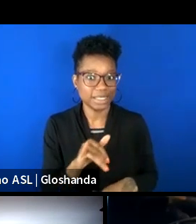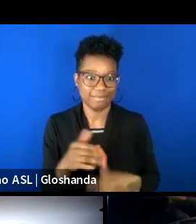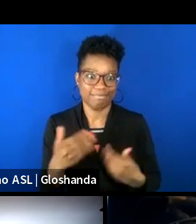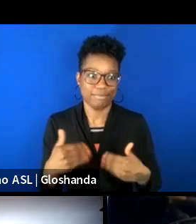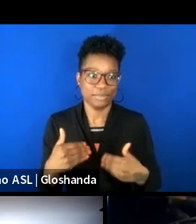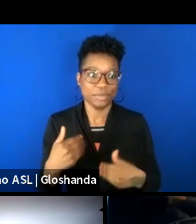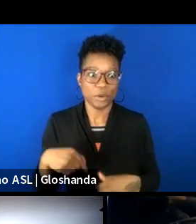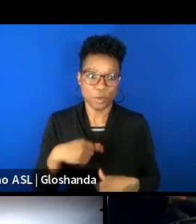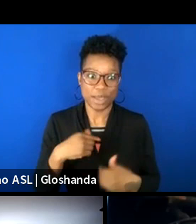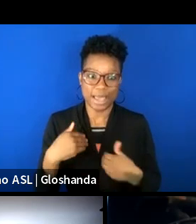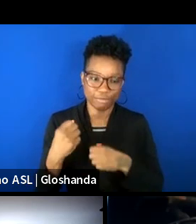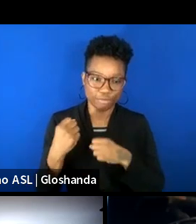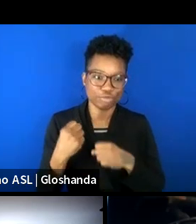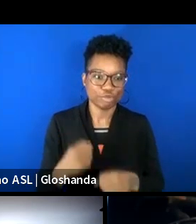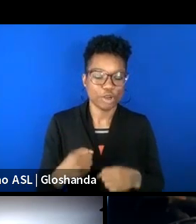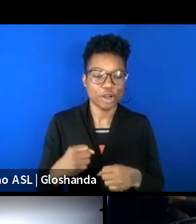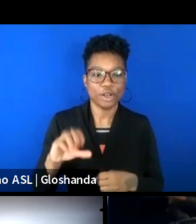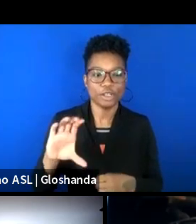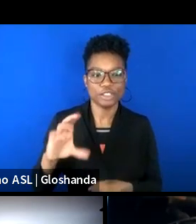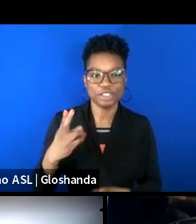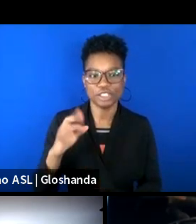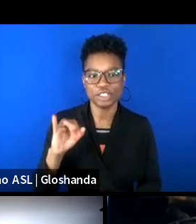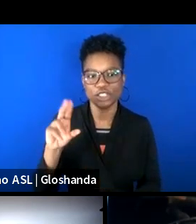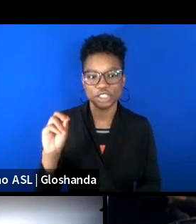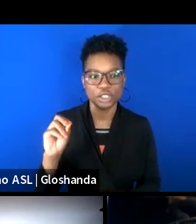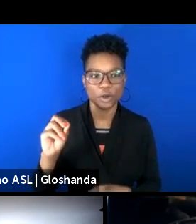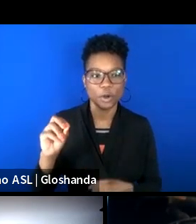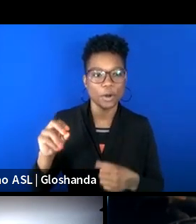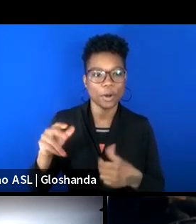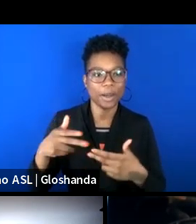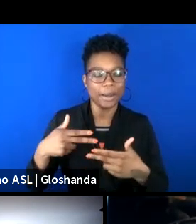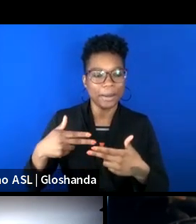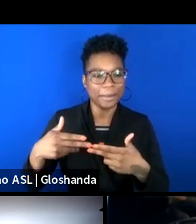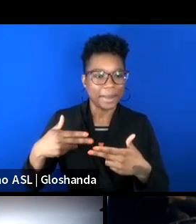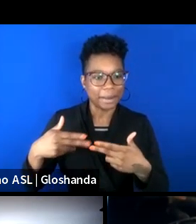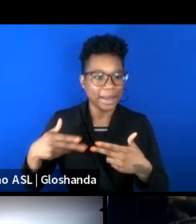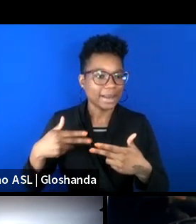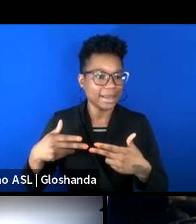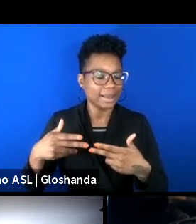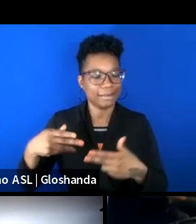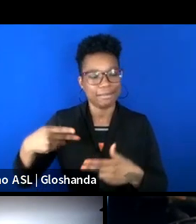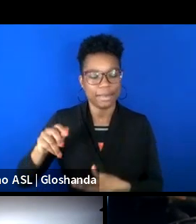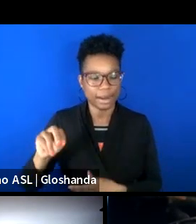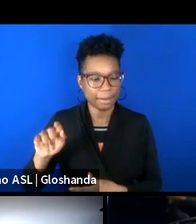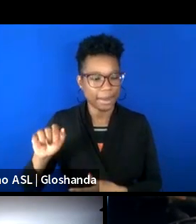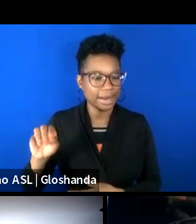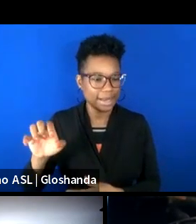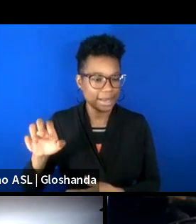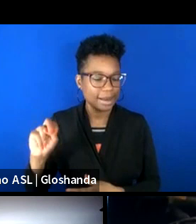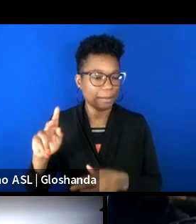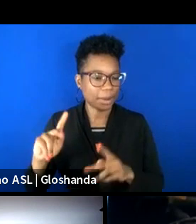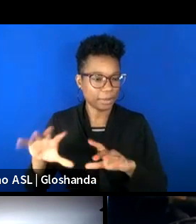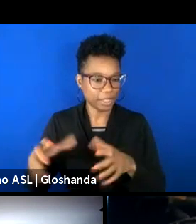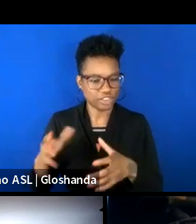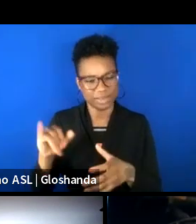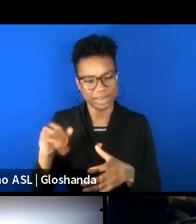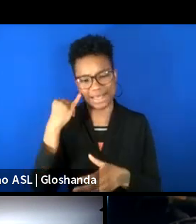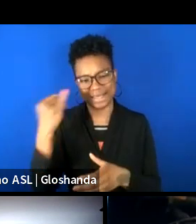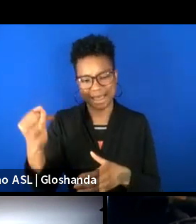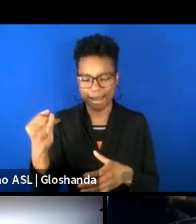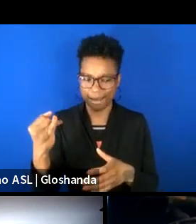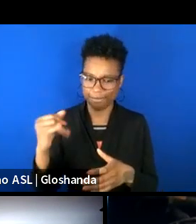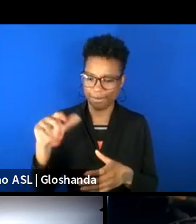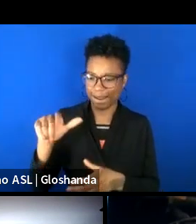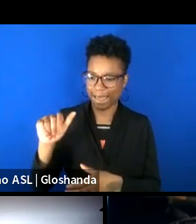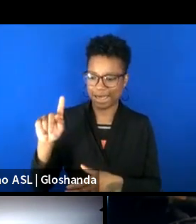Chino Panameño population, you know, that, like, this idea that to be Latinas, to be of a single race,